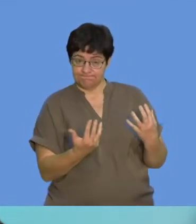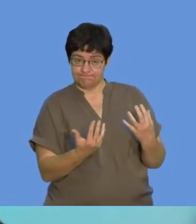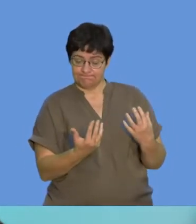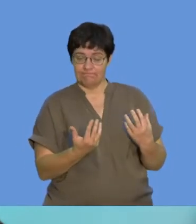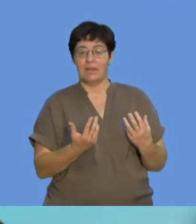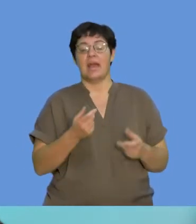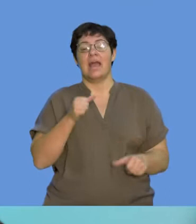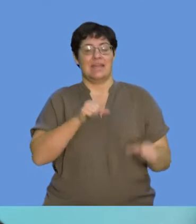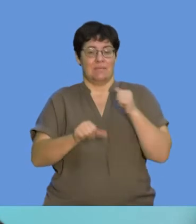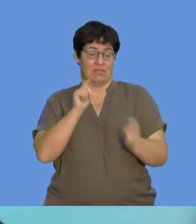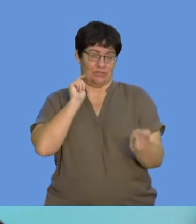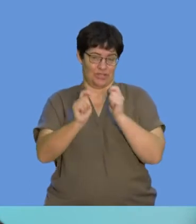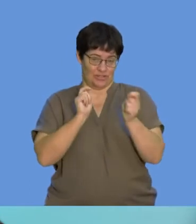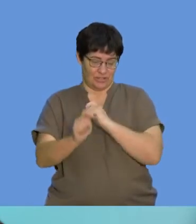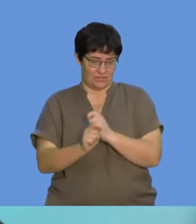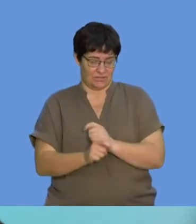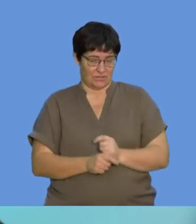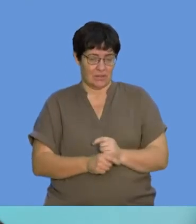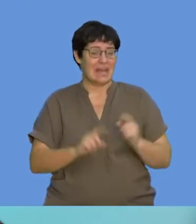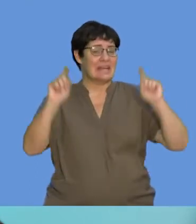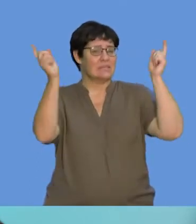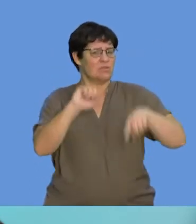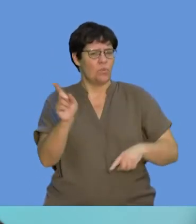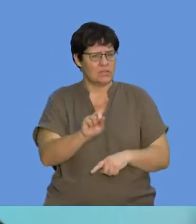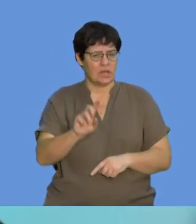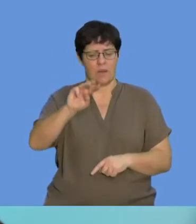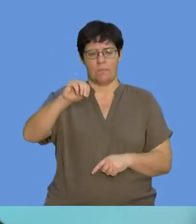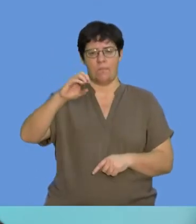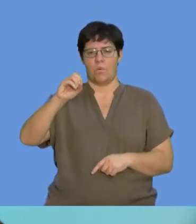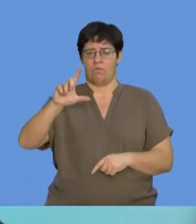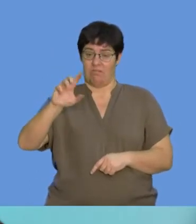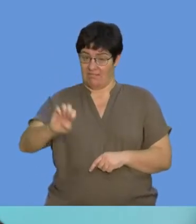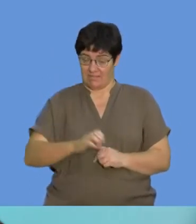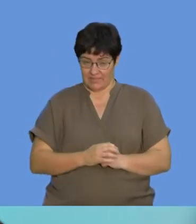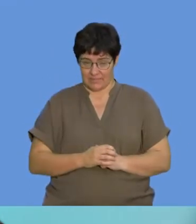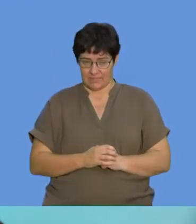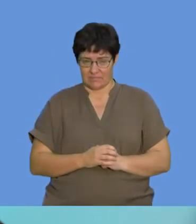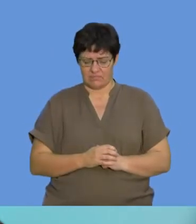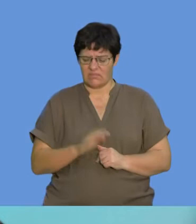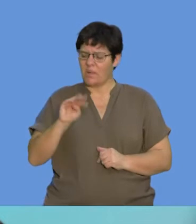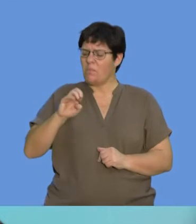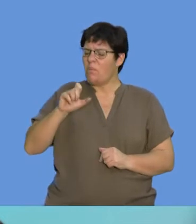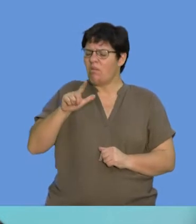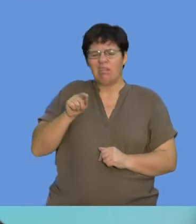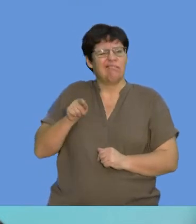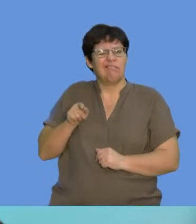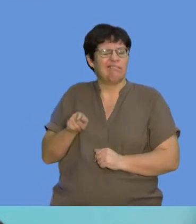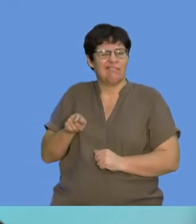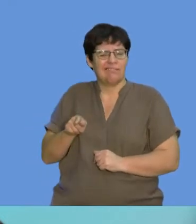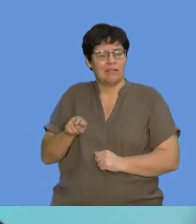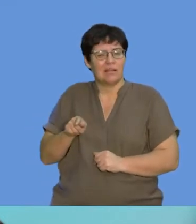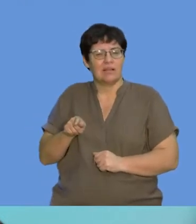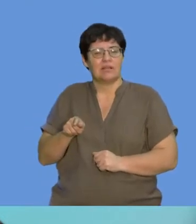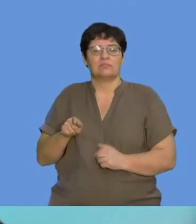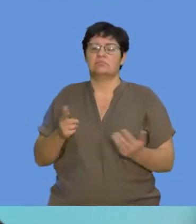chemical change with a special focus on the mole. The term mole in itself, it talks a lot